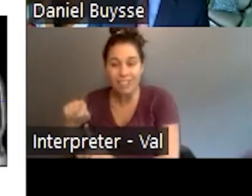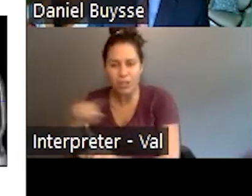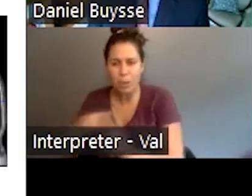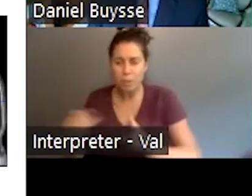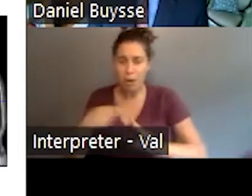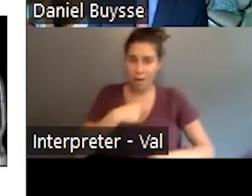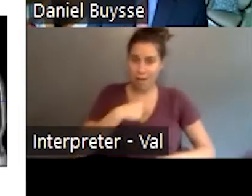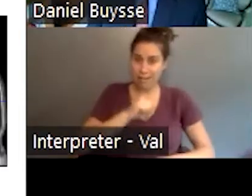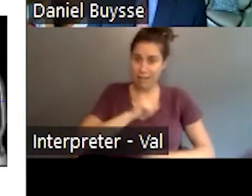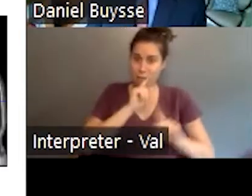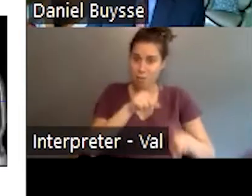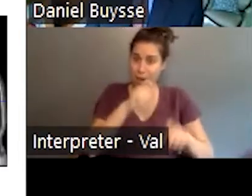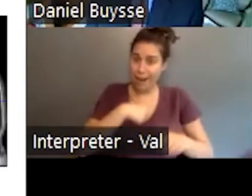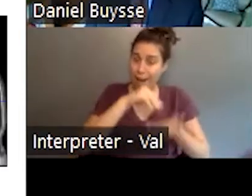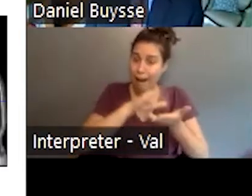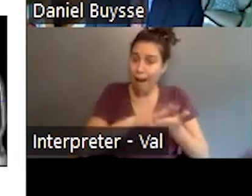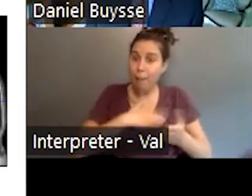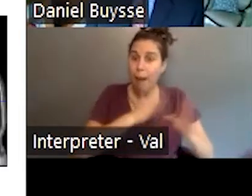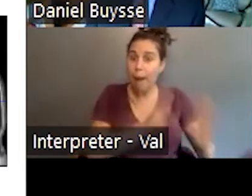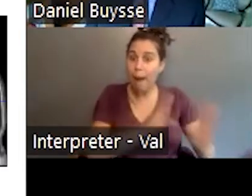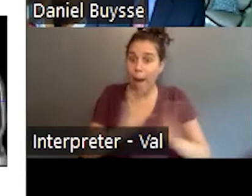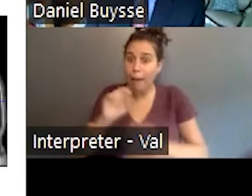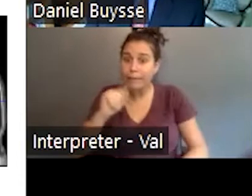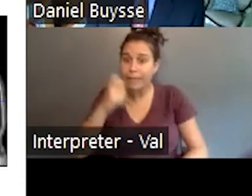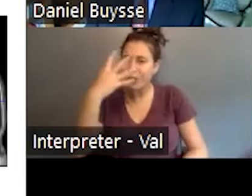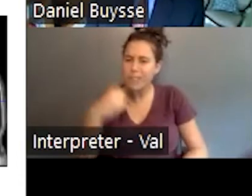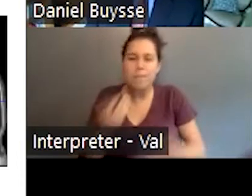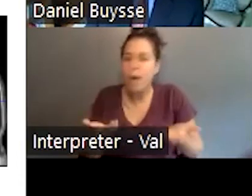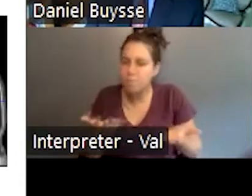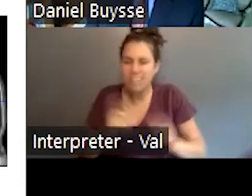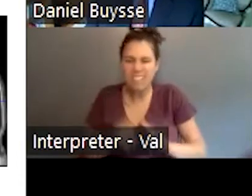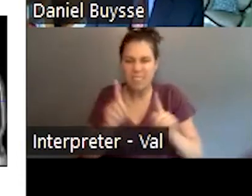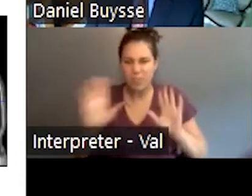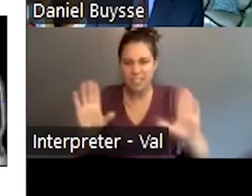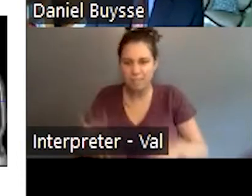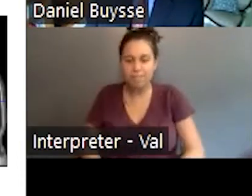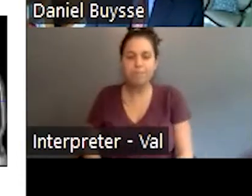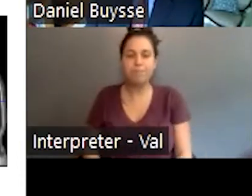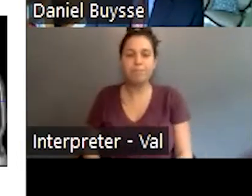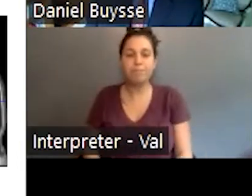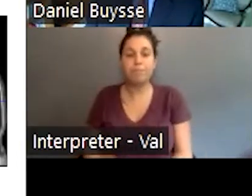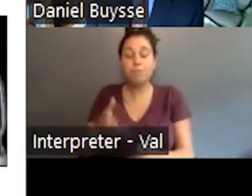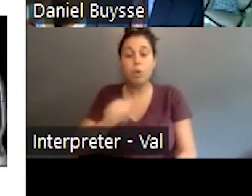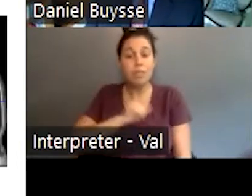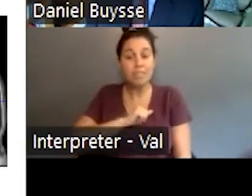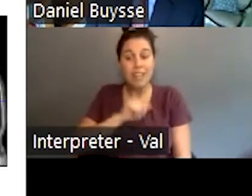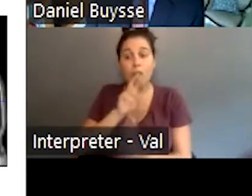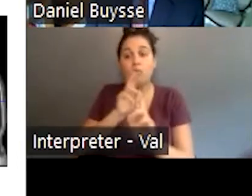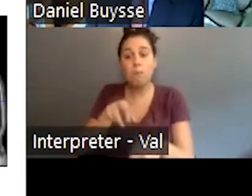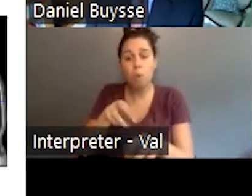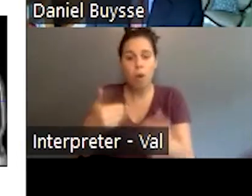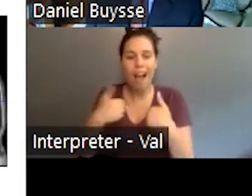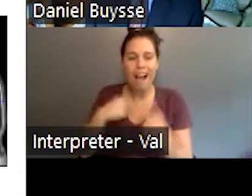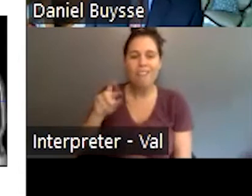sleep. Some examples of the ways that you might measure this. So in the self-report domain, we have an RU